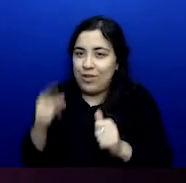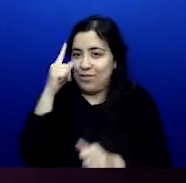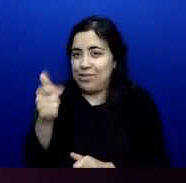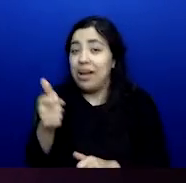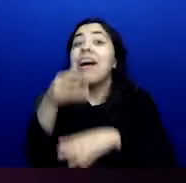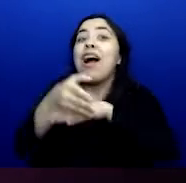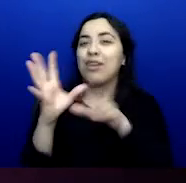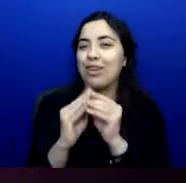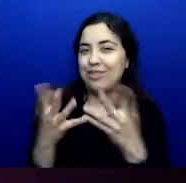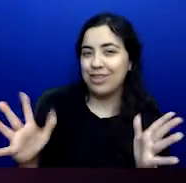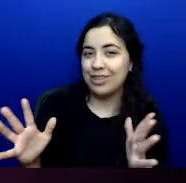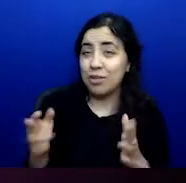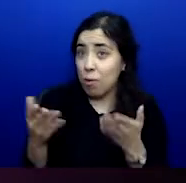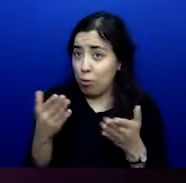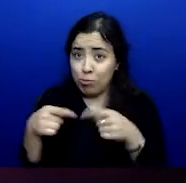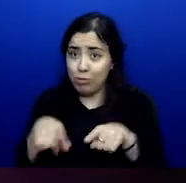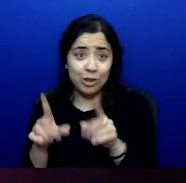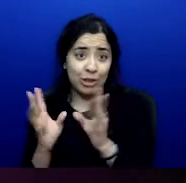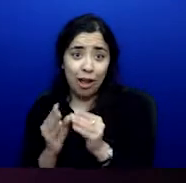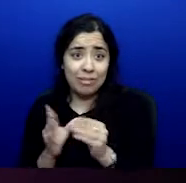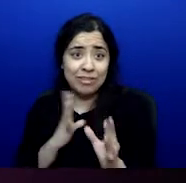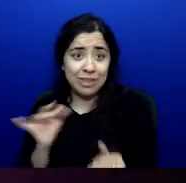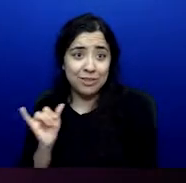conference, or maybe during.